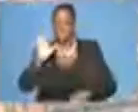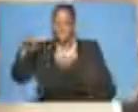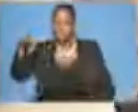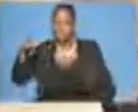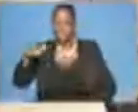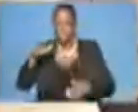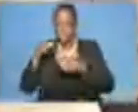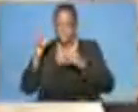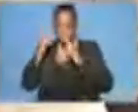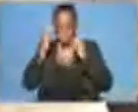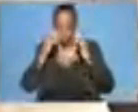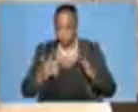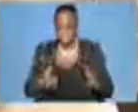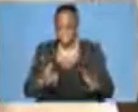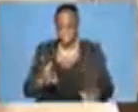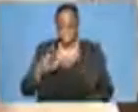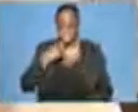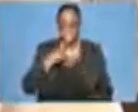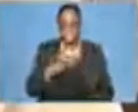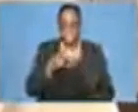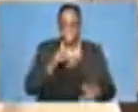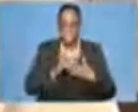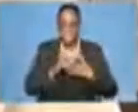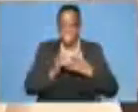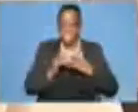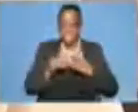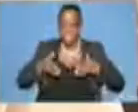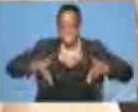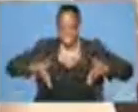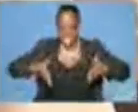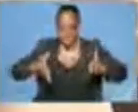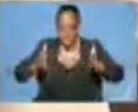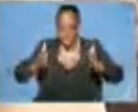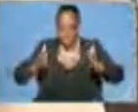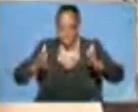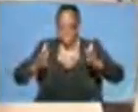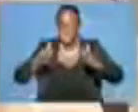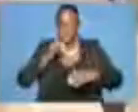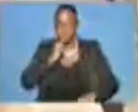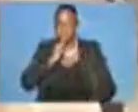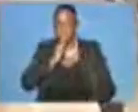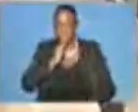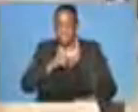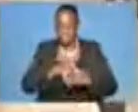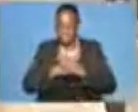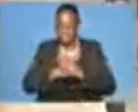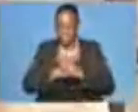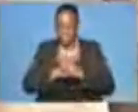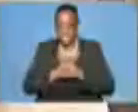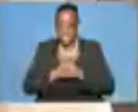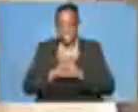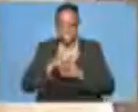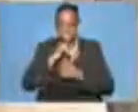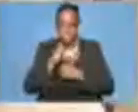tourists. Telling us that the sidewalk is private property and that we are not